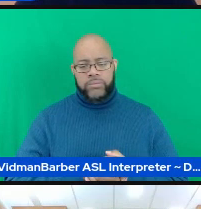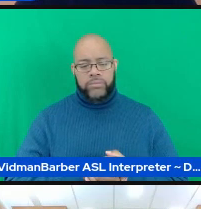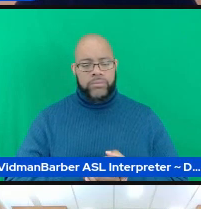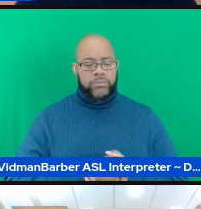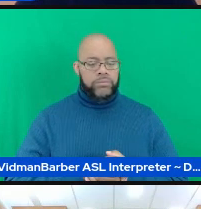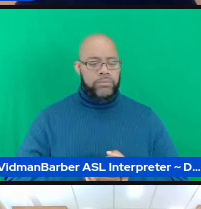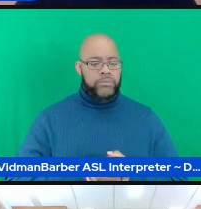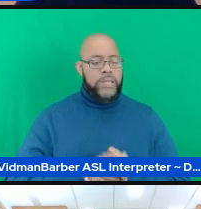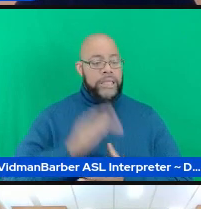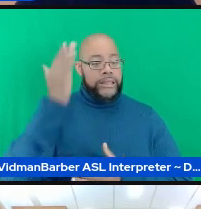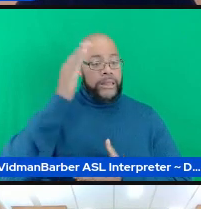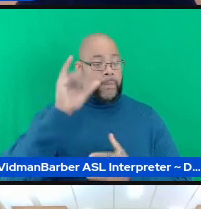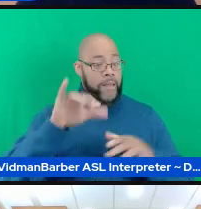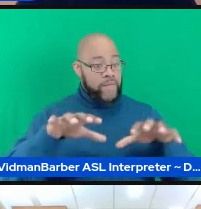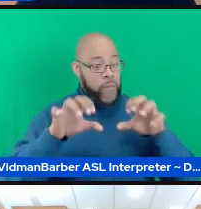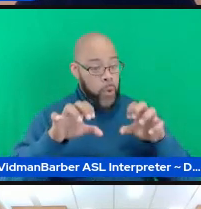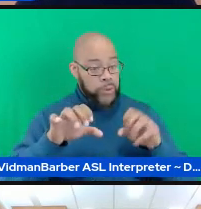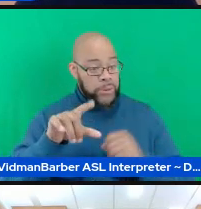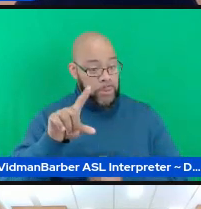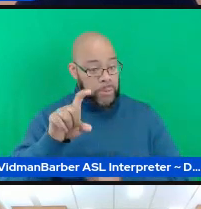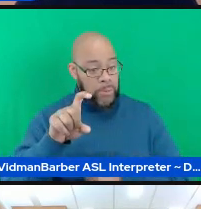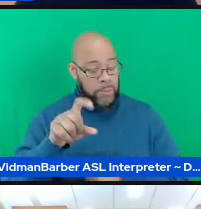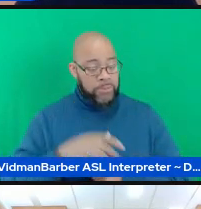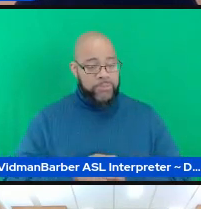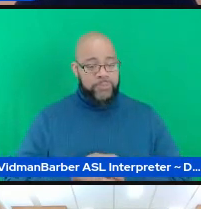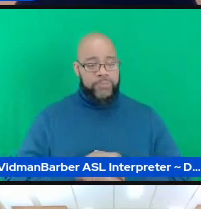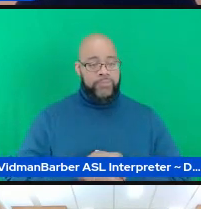It seems like it's frozen.